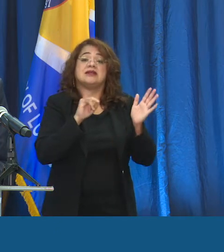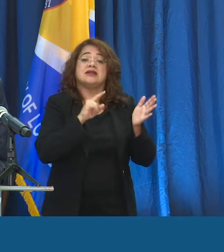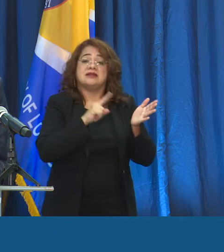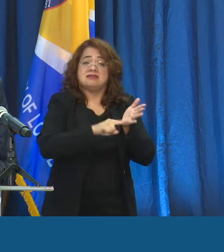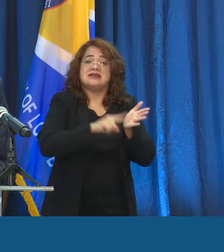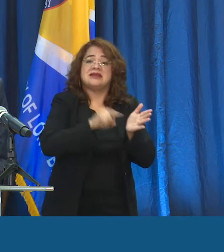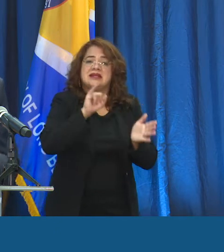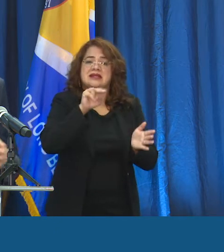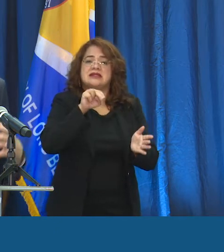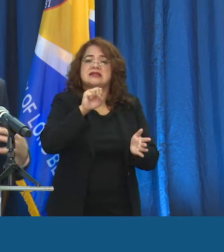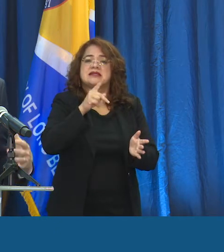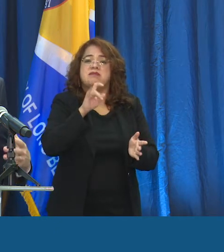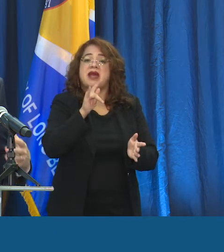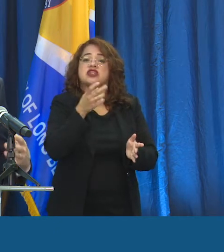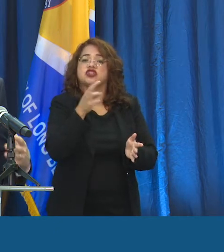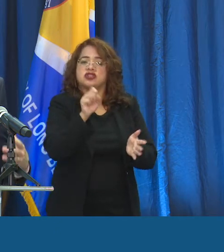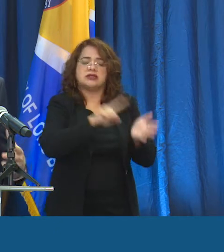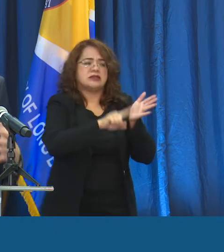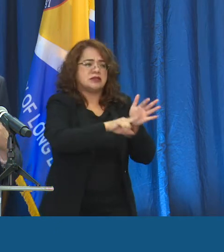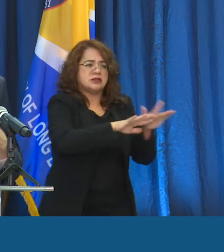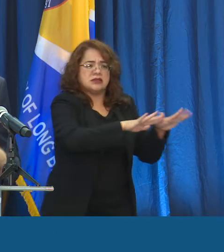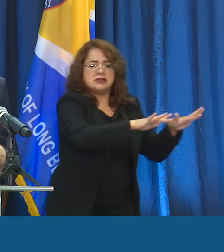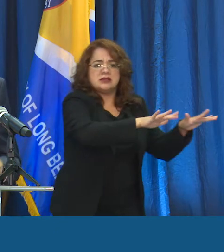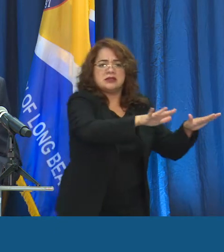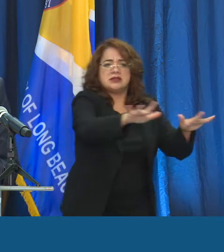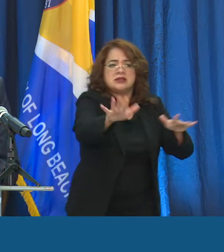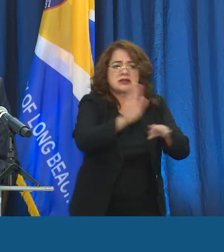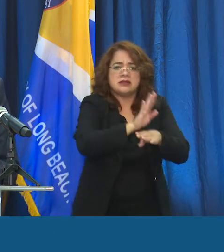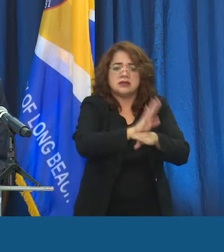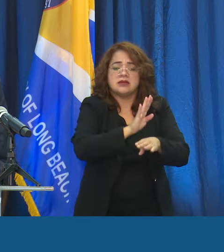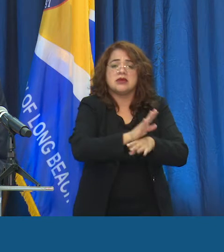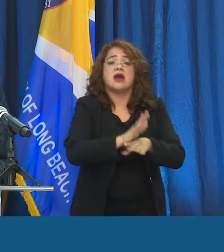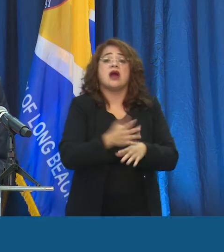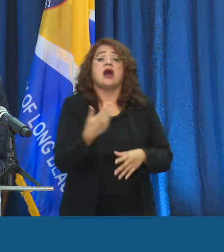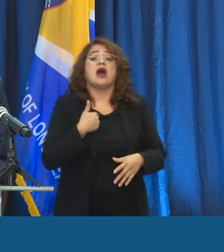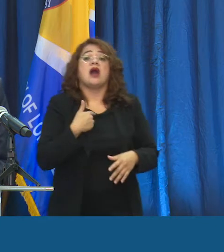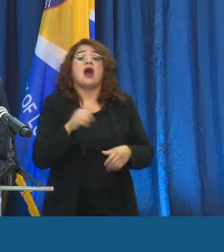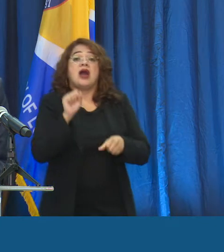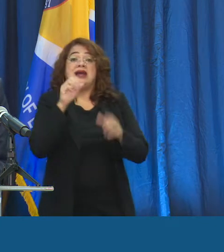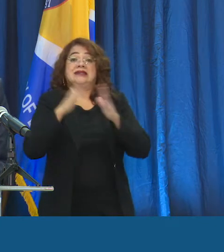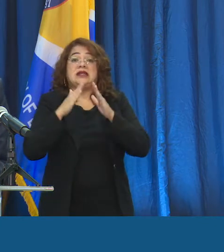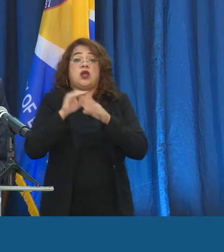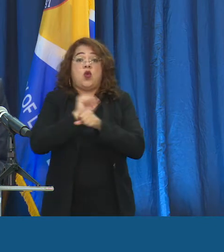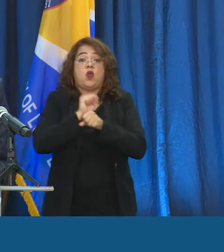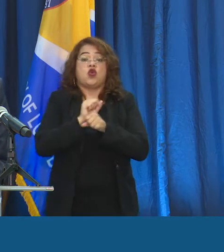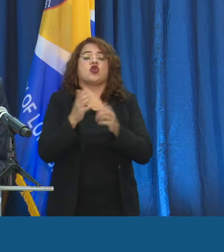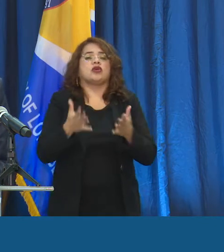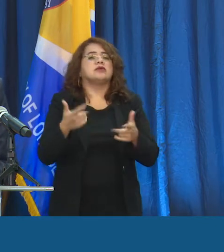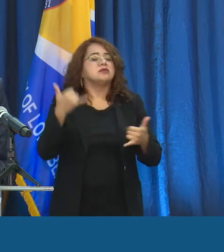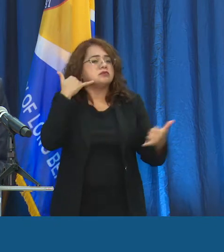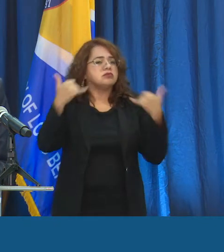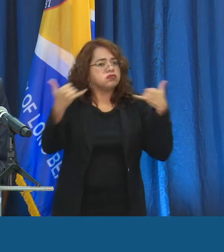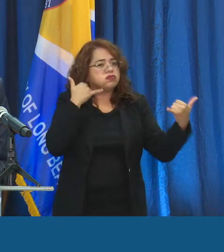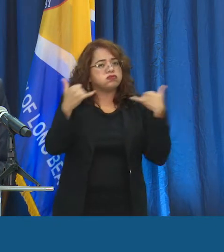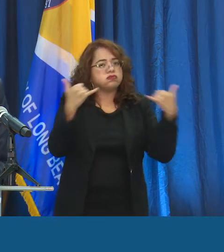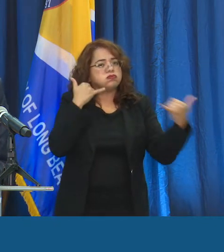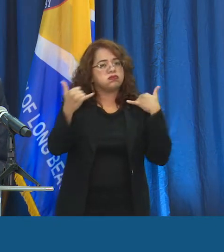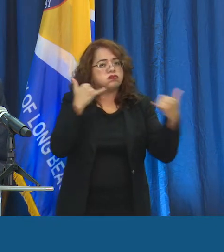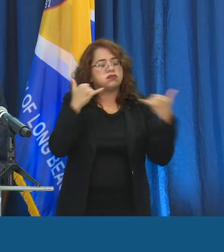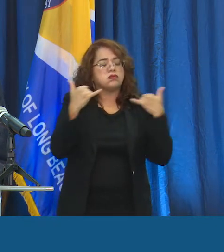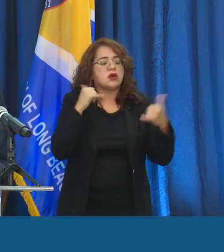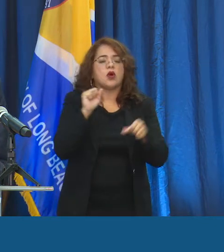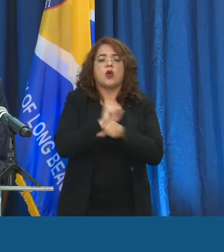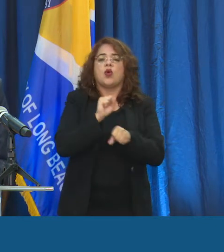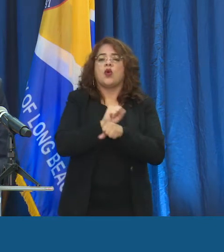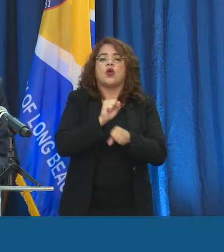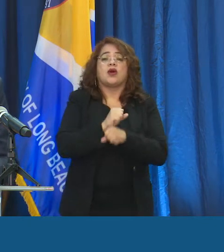happened. And we've rerouted city employees to be dedicated call centers, and they handle thousands and thousands of calls.